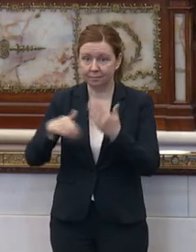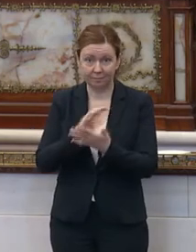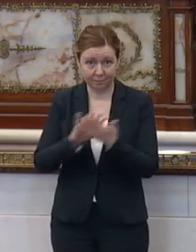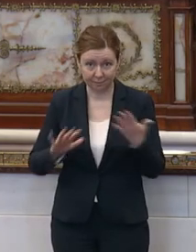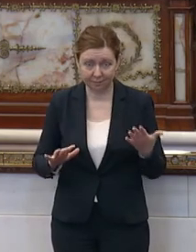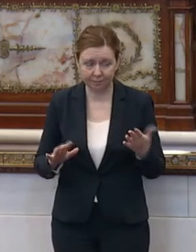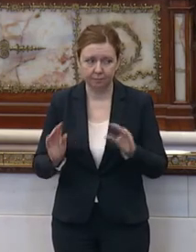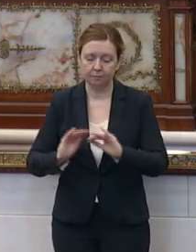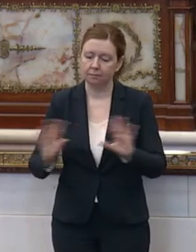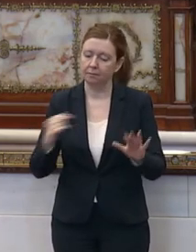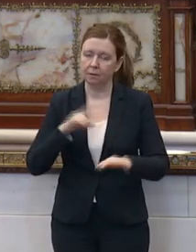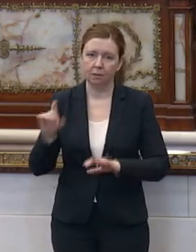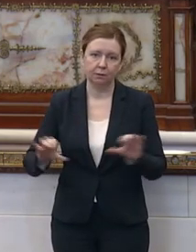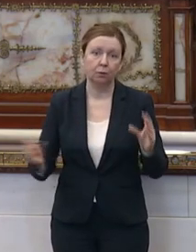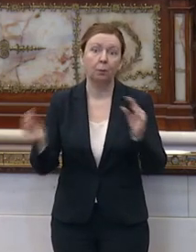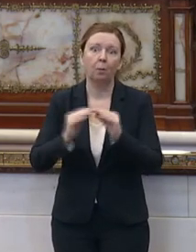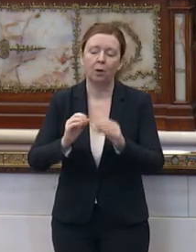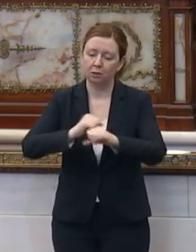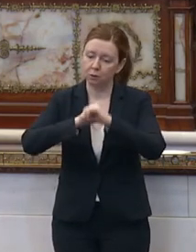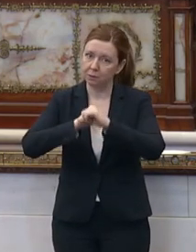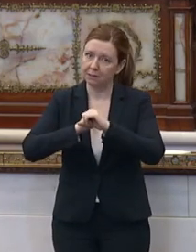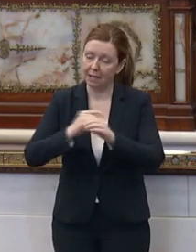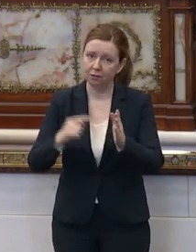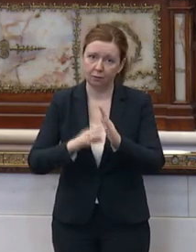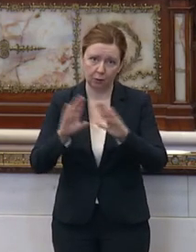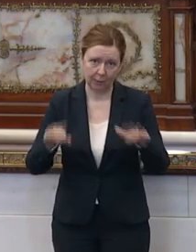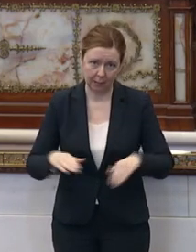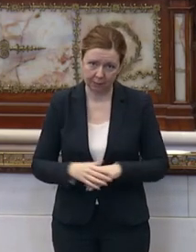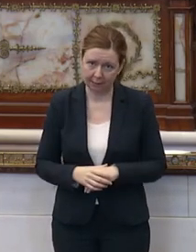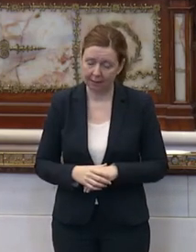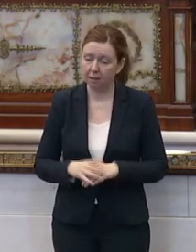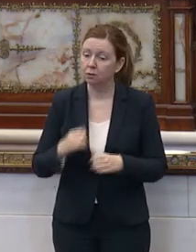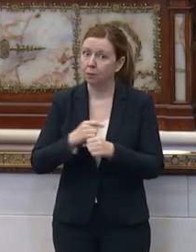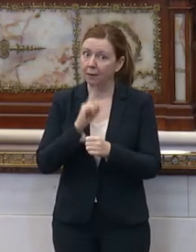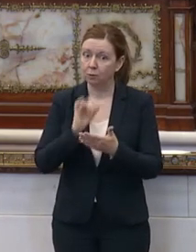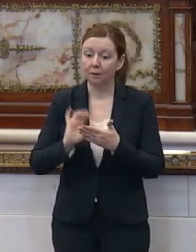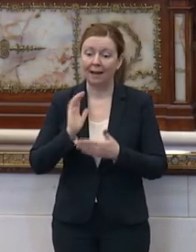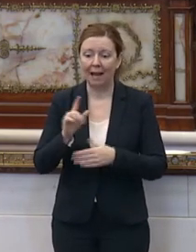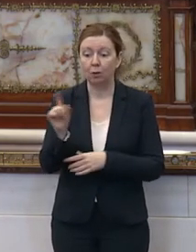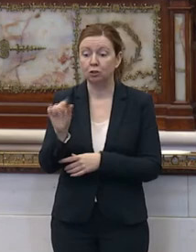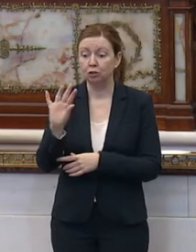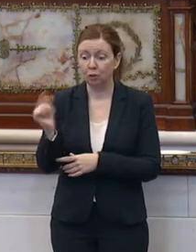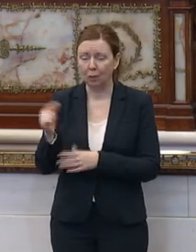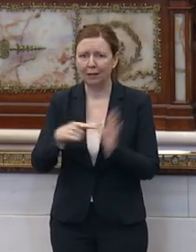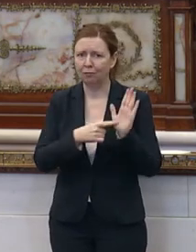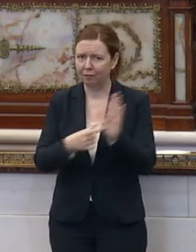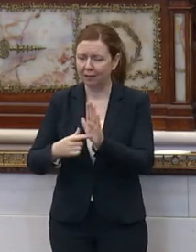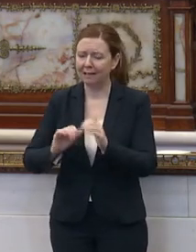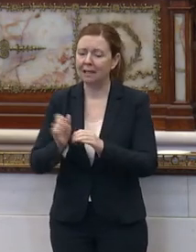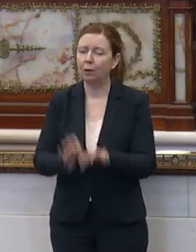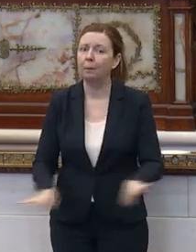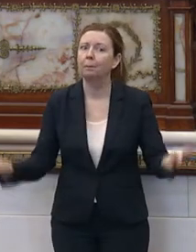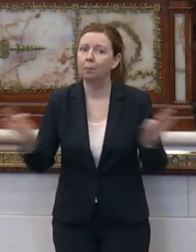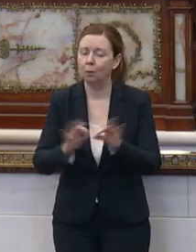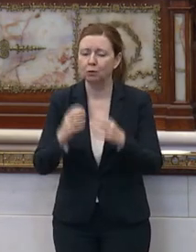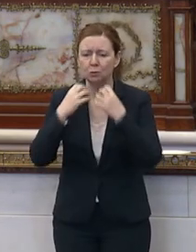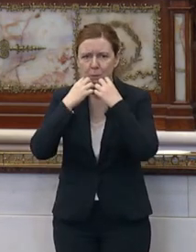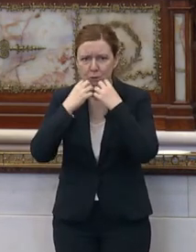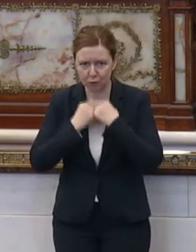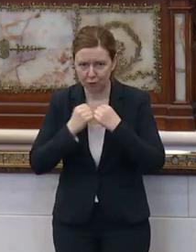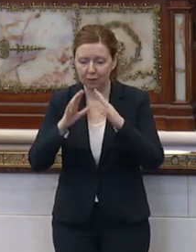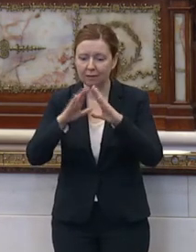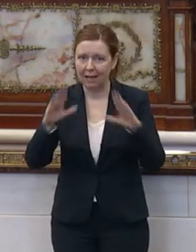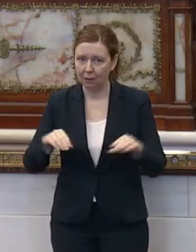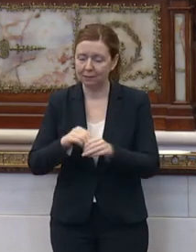this, it's clear we need to do more to protect affordable housing and to ensure that our zoning reflects how important it is to preserve